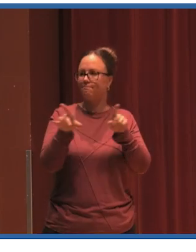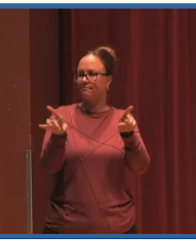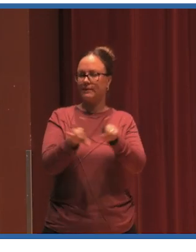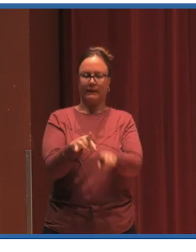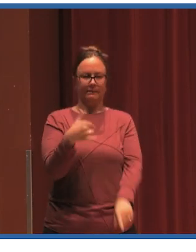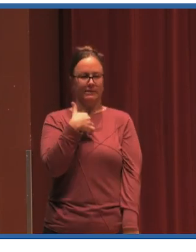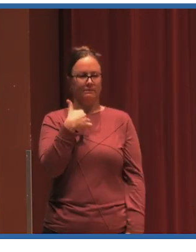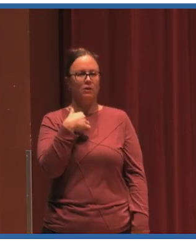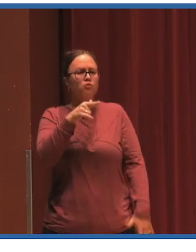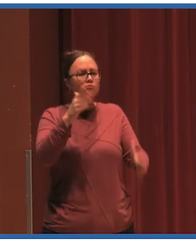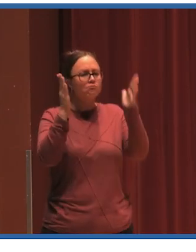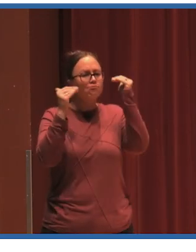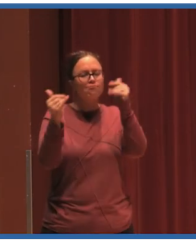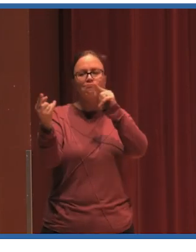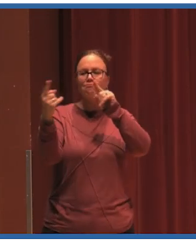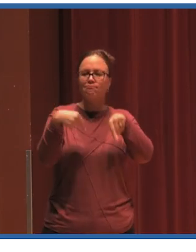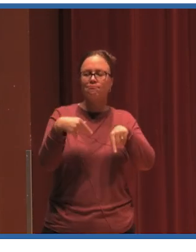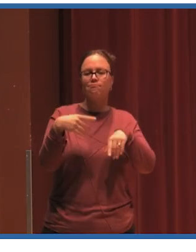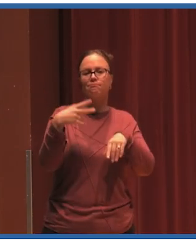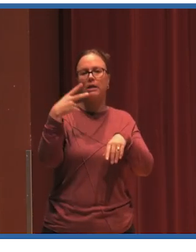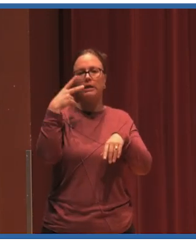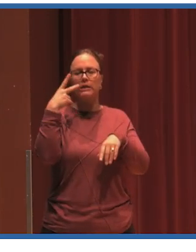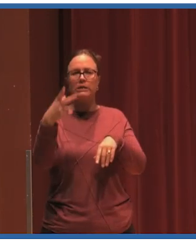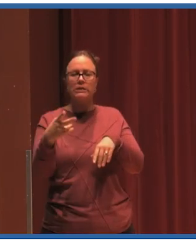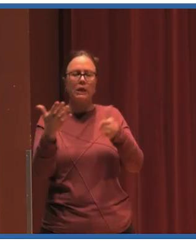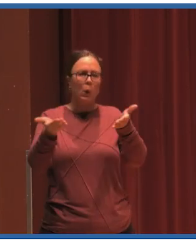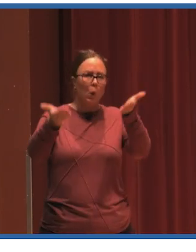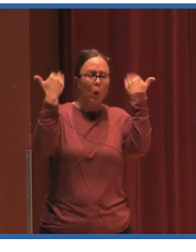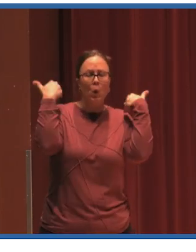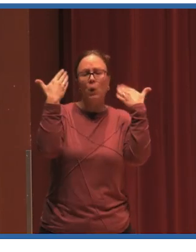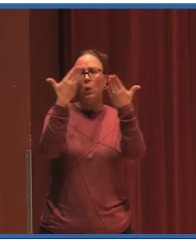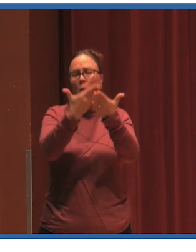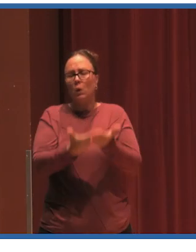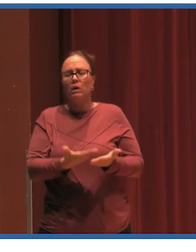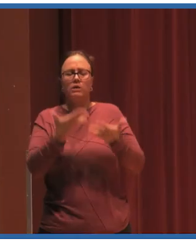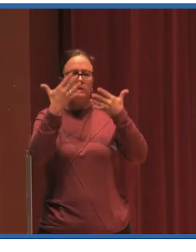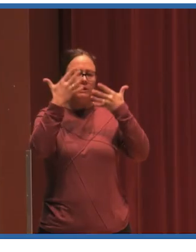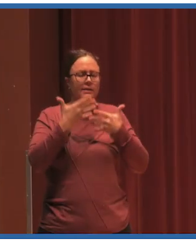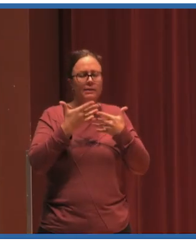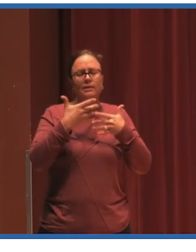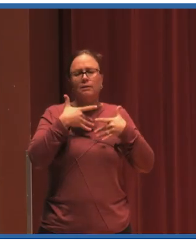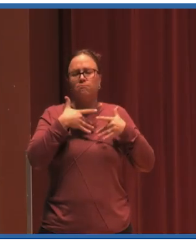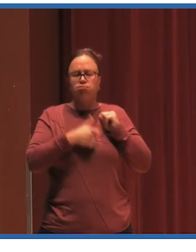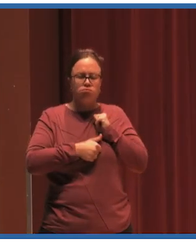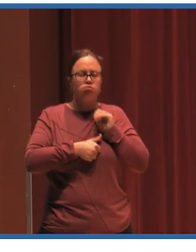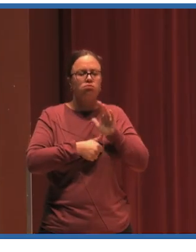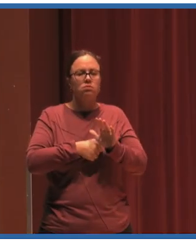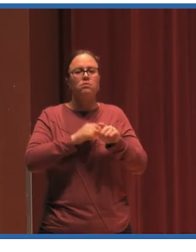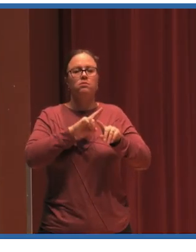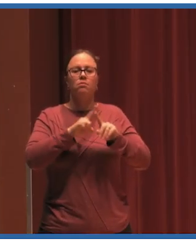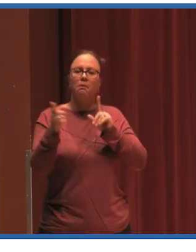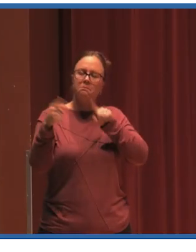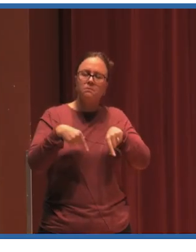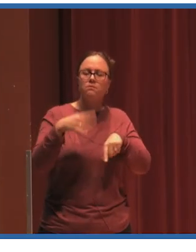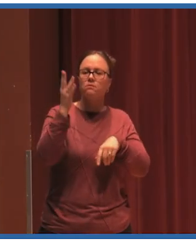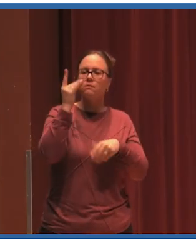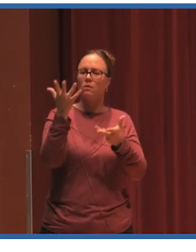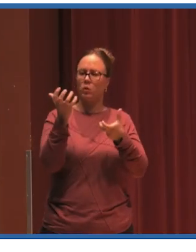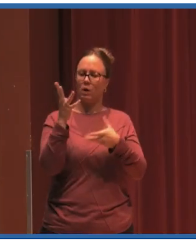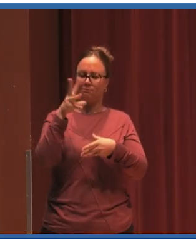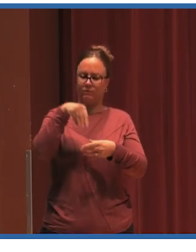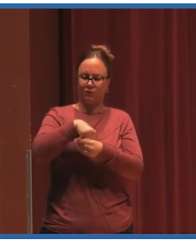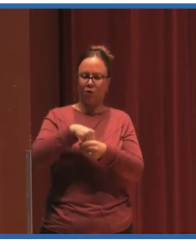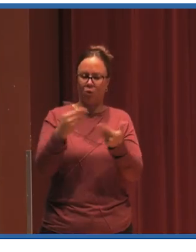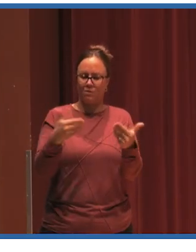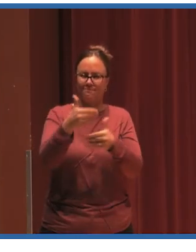where you expected to come and see daunting data that's overwhelming and a little bit sad, right? But you also came because you want to be part of what's